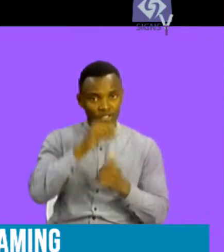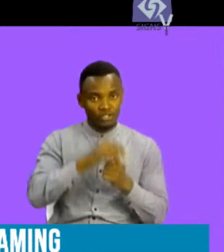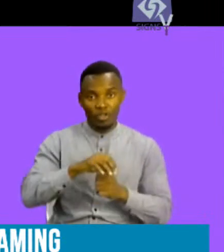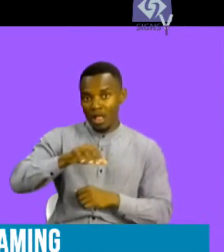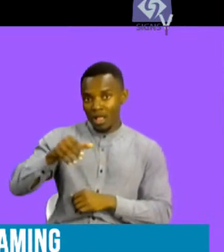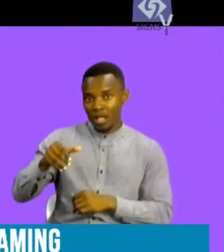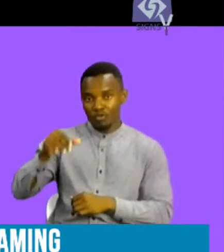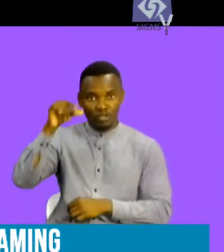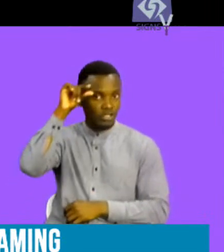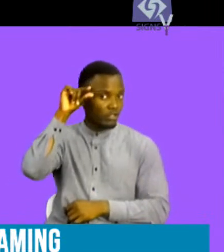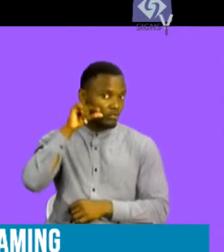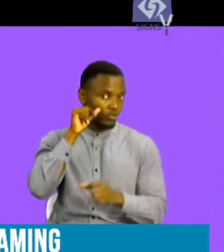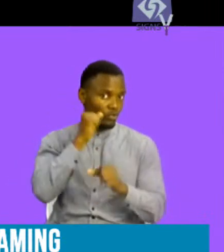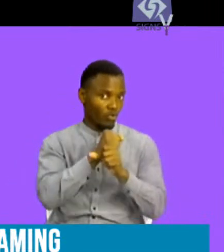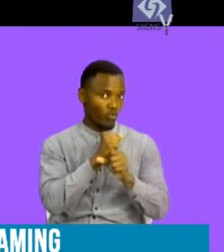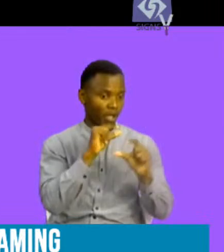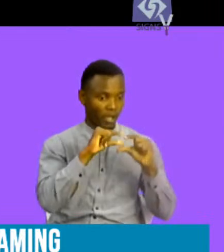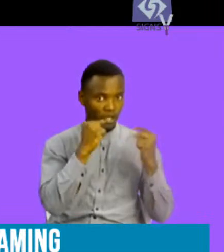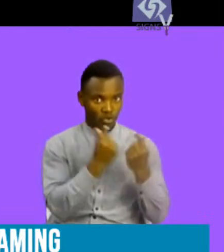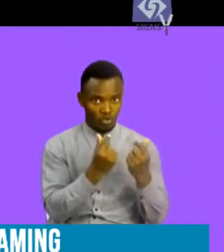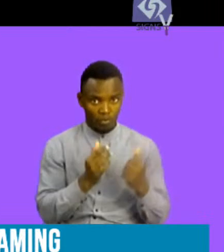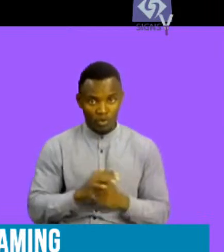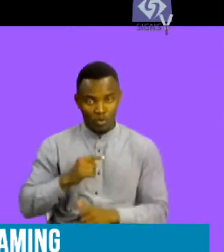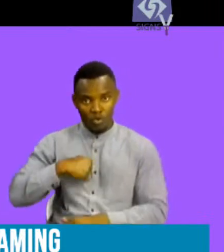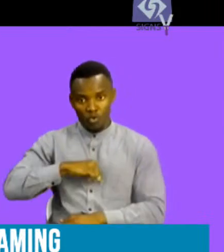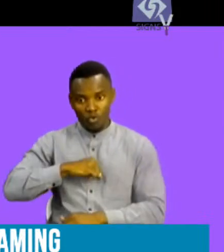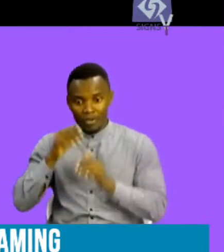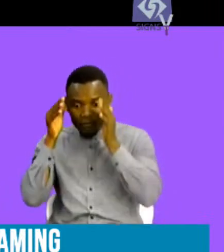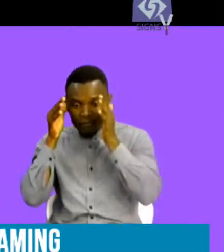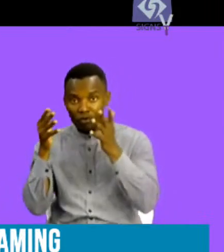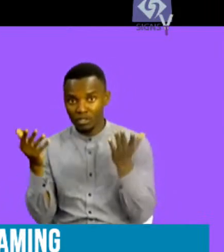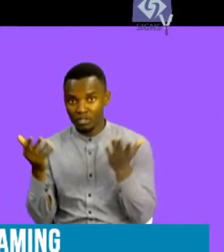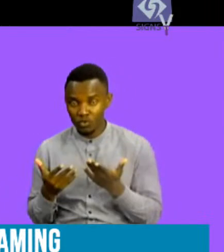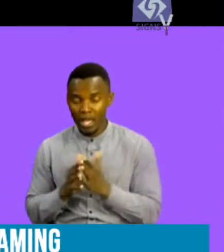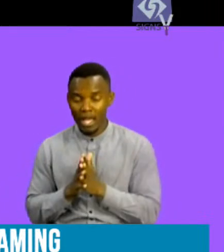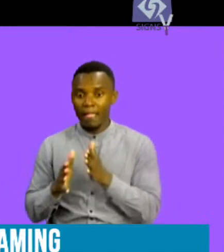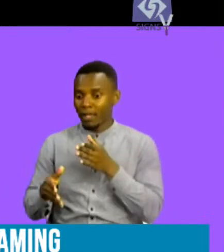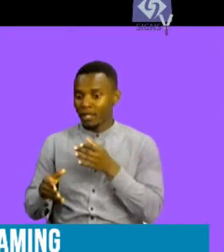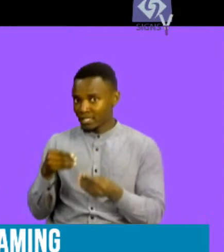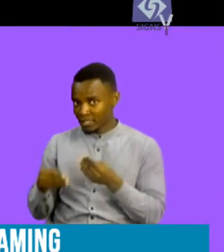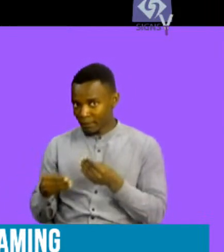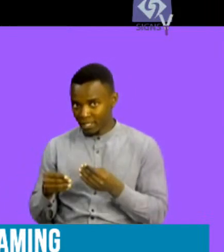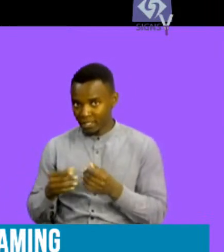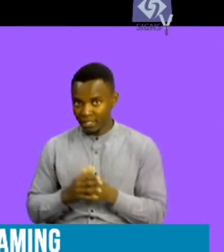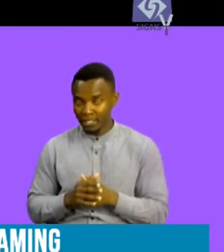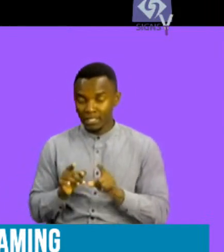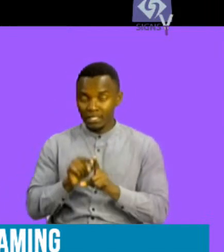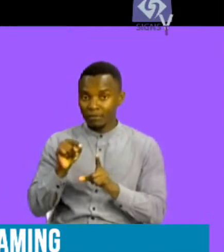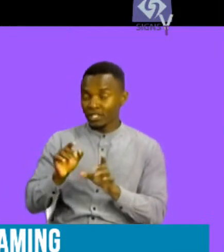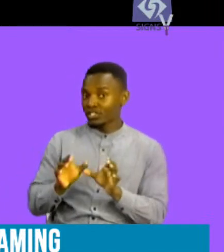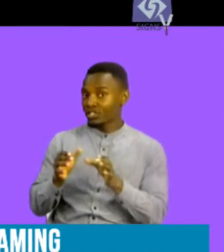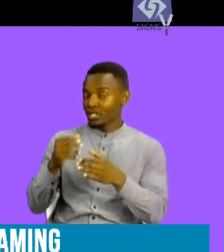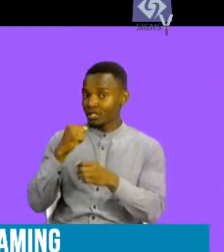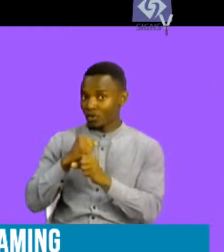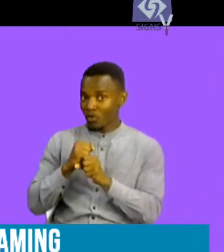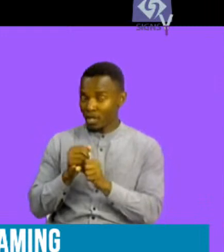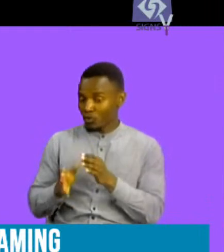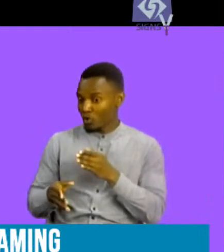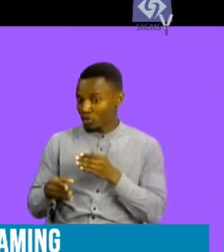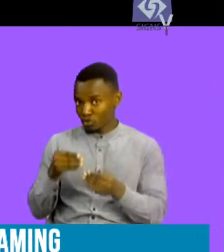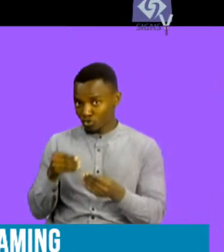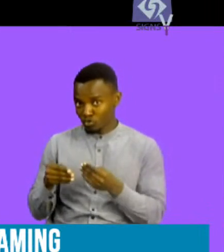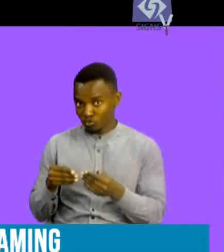So we specifically look at issues disability. So this sector working group, or Disability Mainstreaming Sector Working